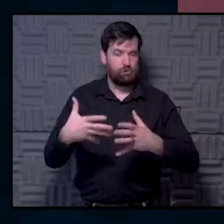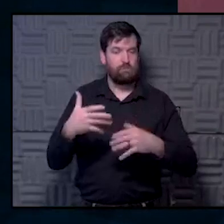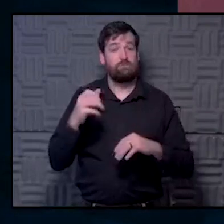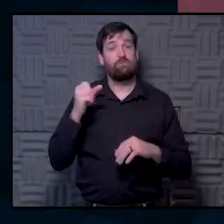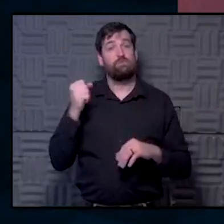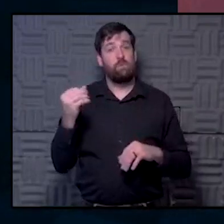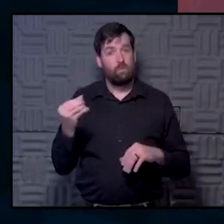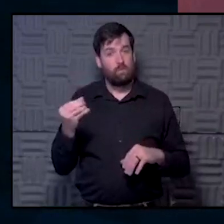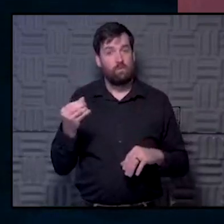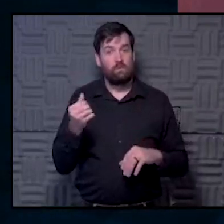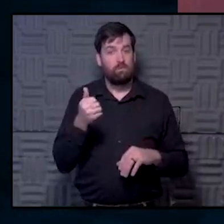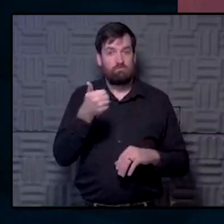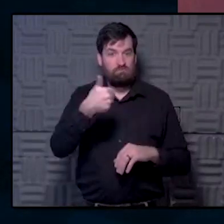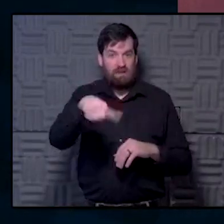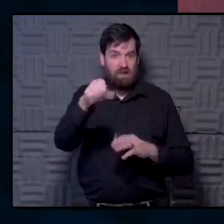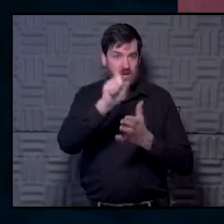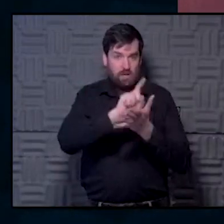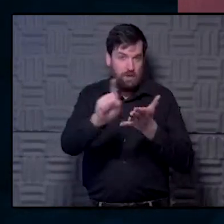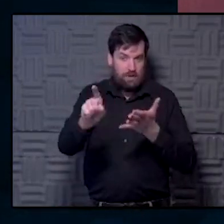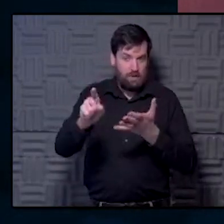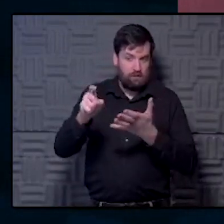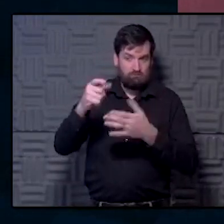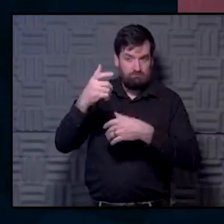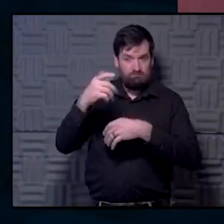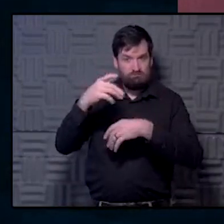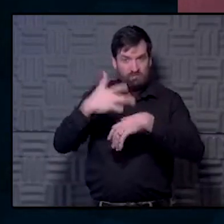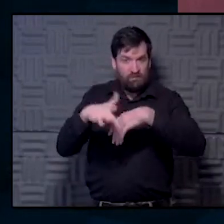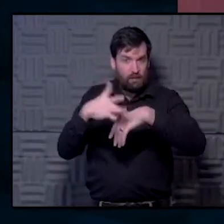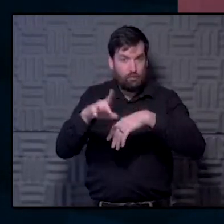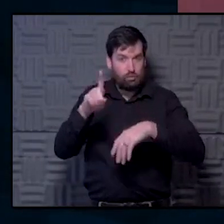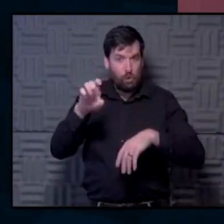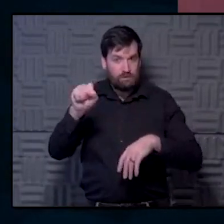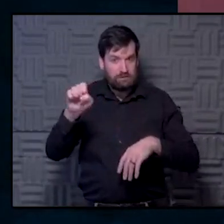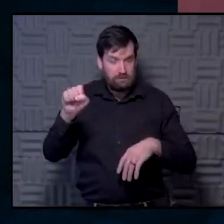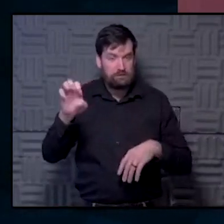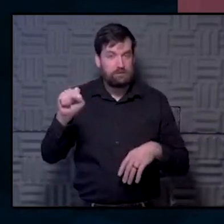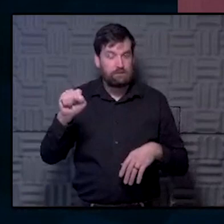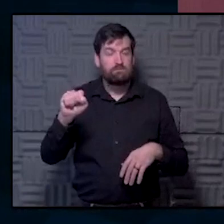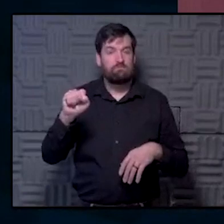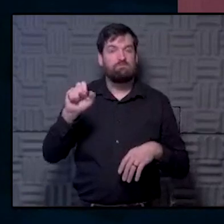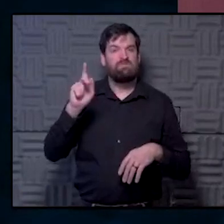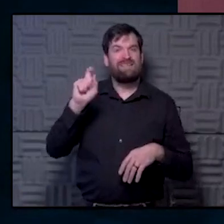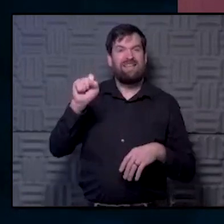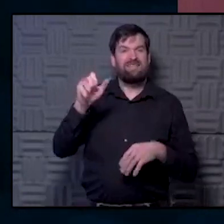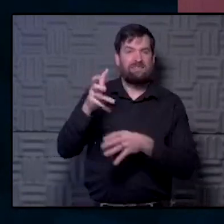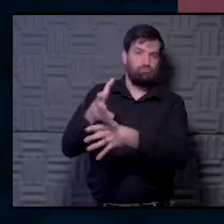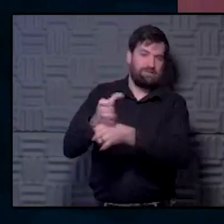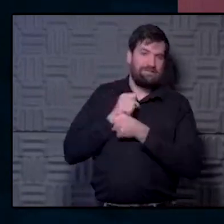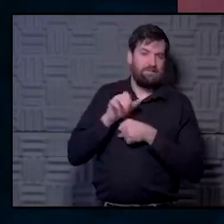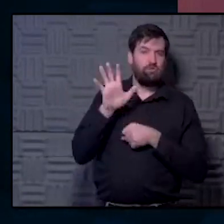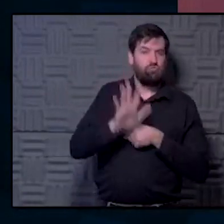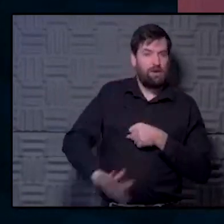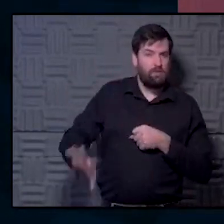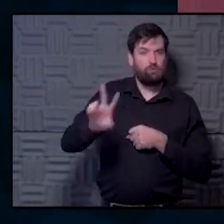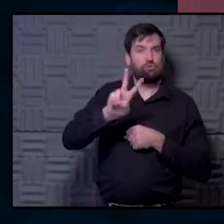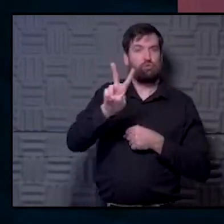so any week where doses are available at the federal level, Kansas gets about 2% of the doses available.